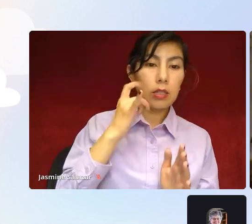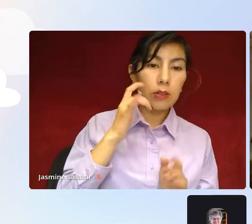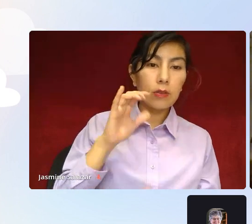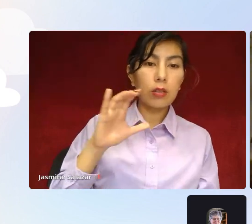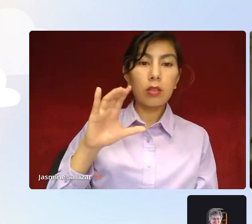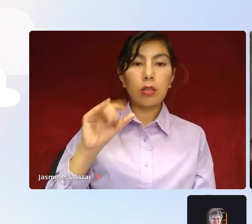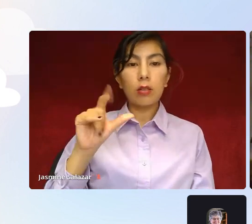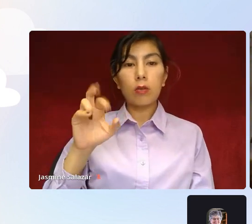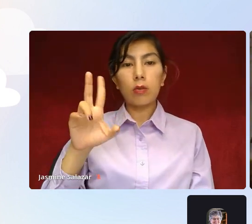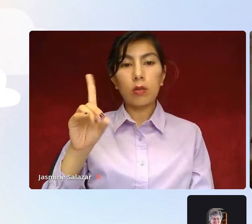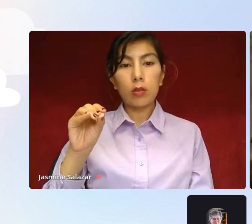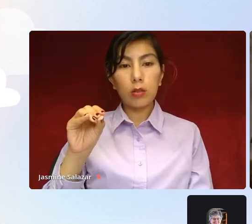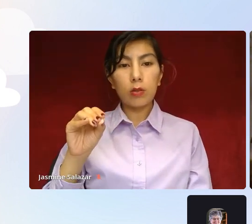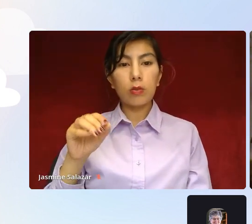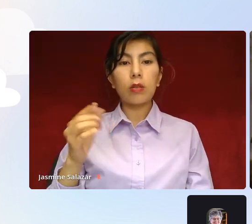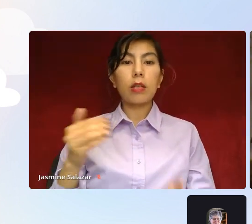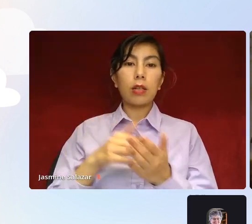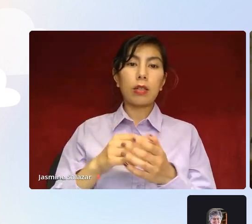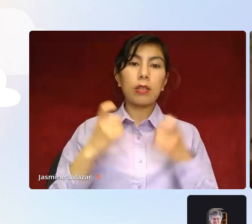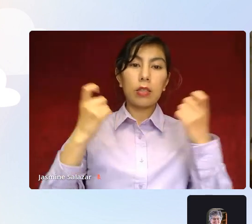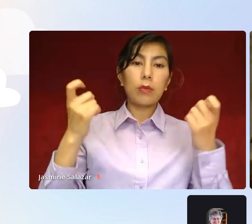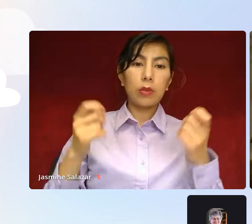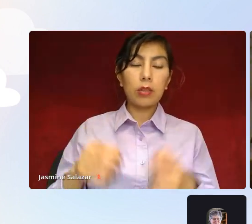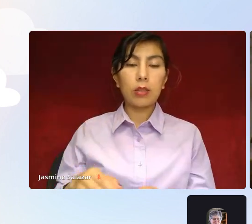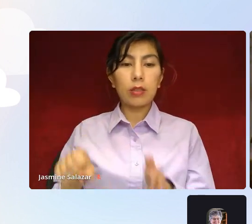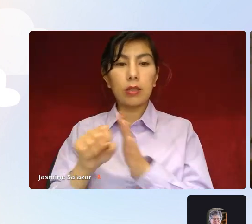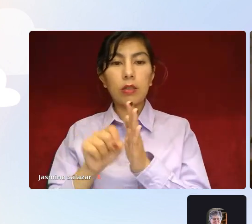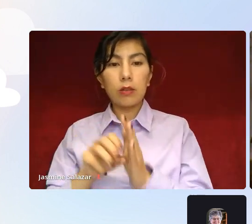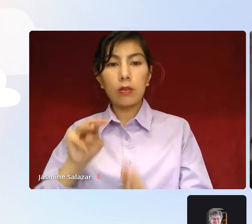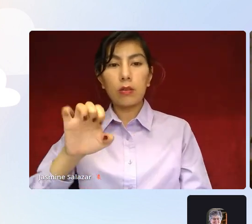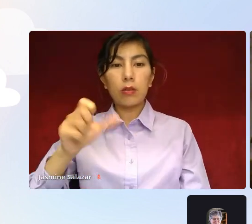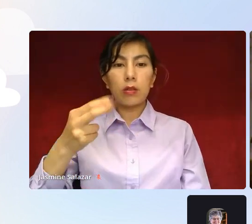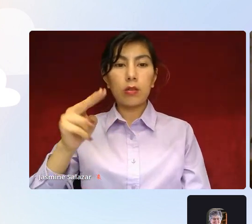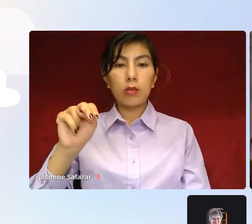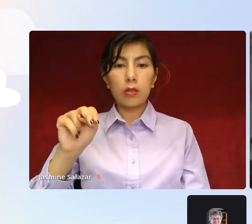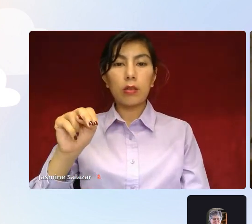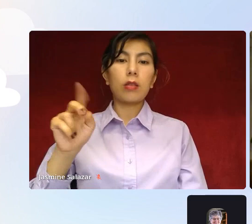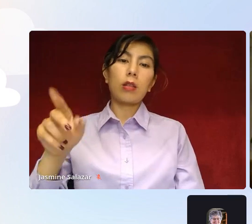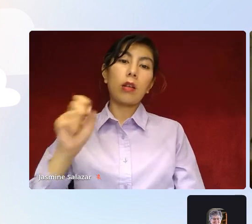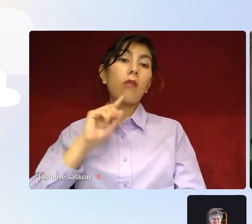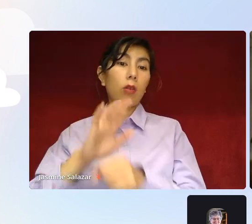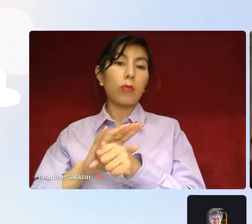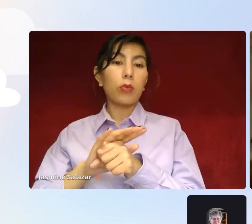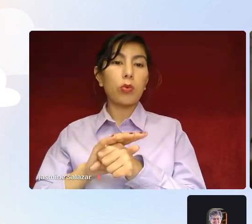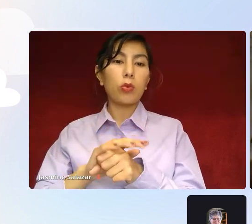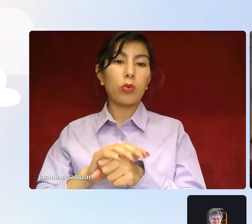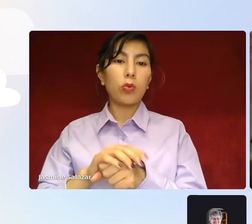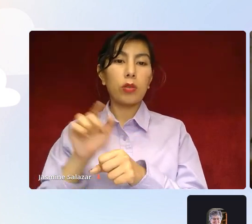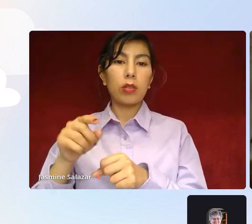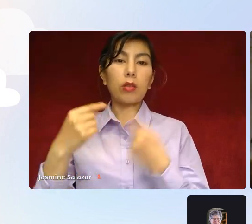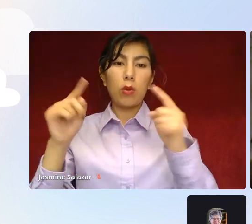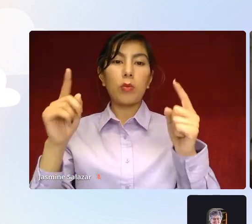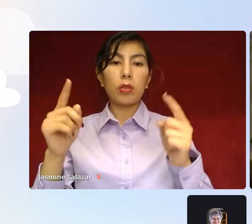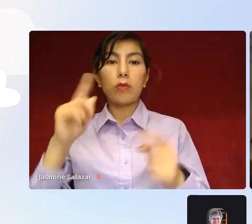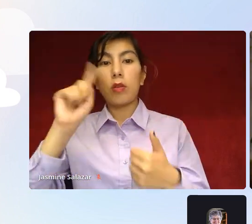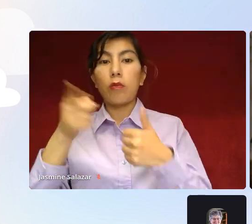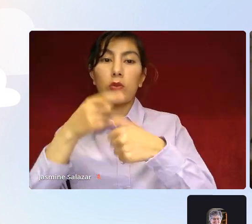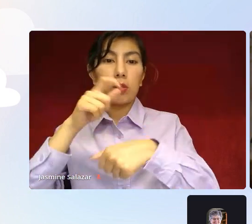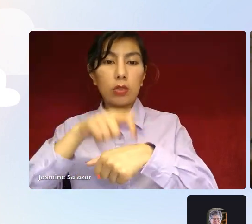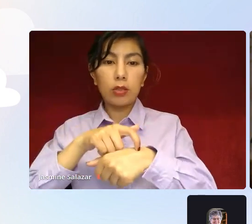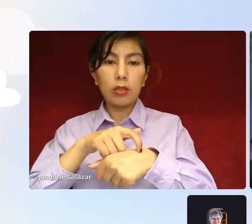yet again celebrating, and the states of Michigan and Illinois have approved these state proclamations for the first time. And cities